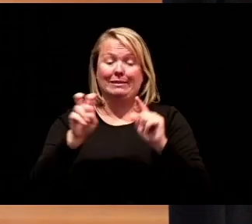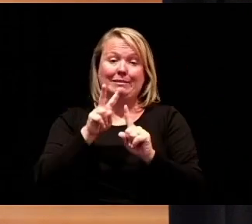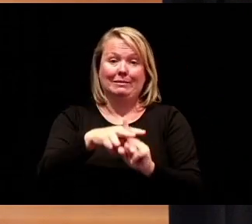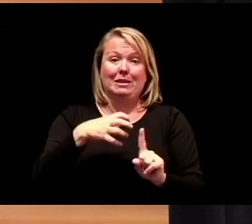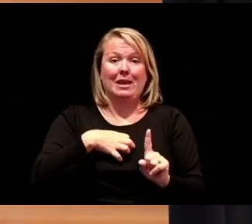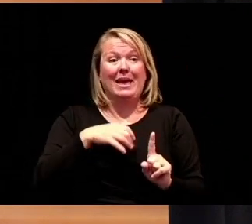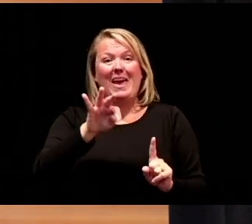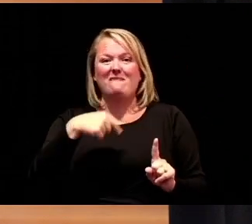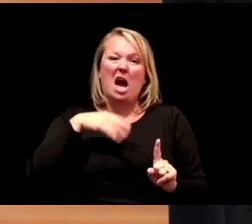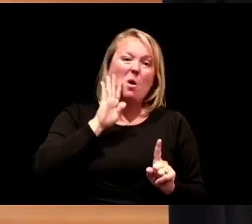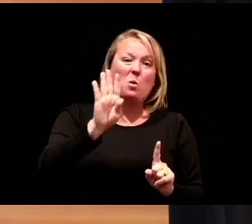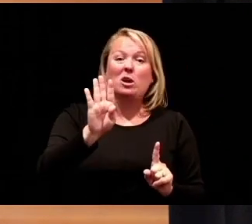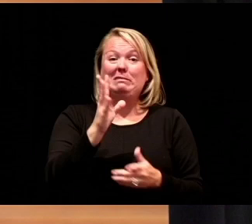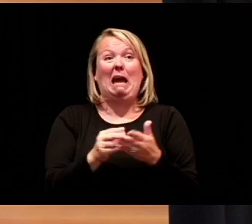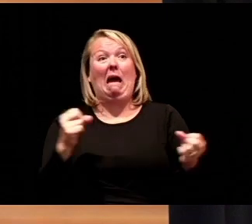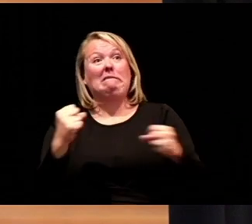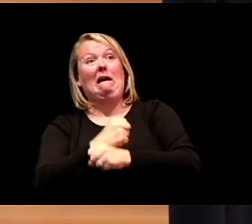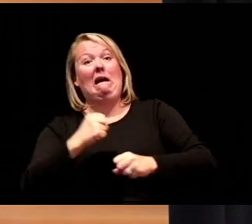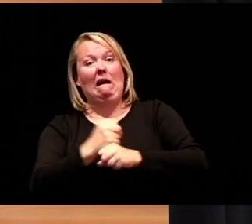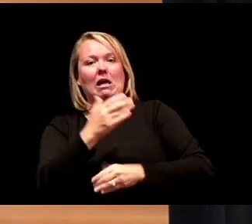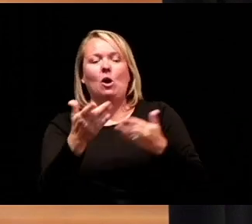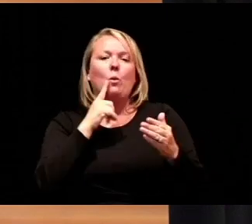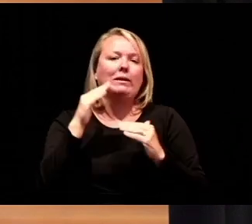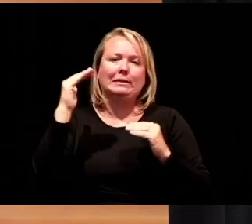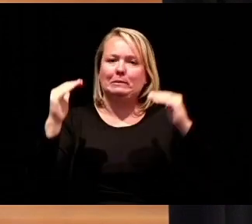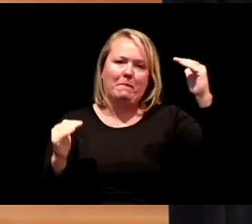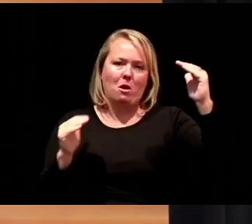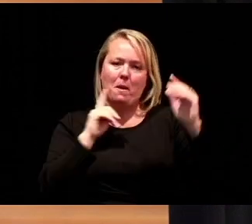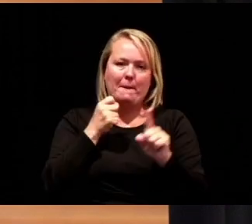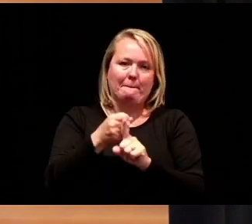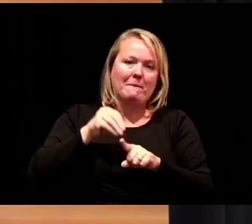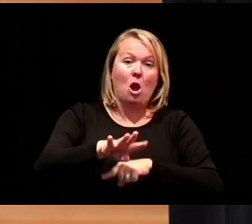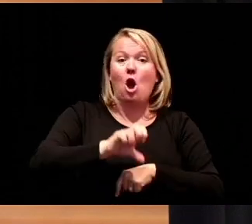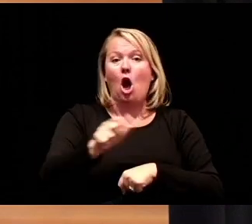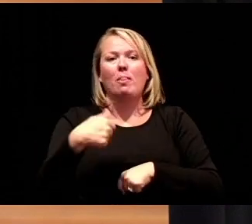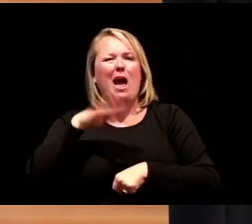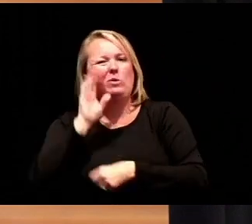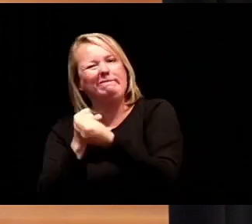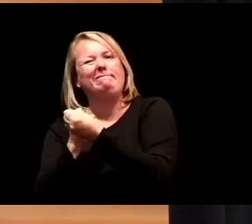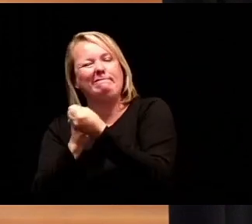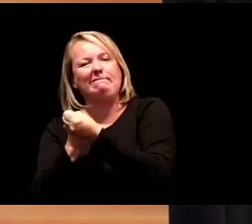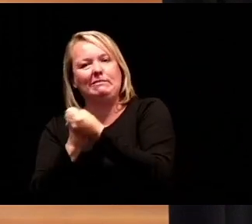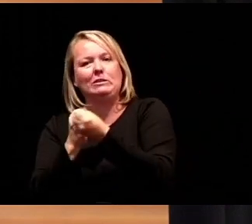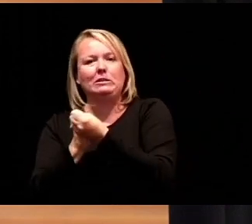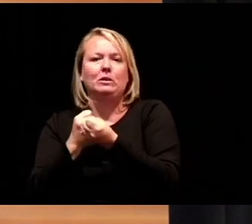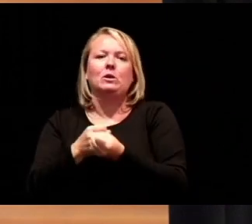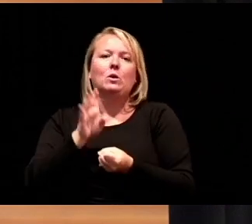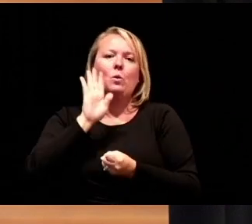permits plaintiffs to contest unconscious privileges and disguise animus that escape